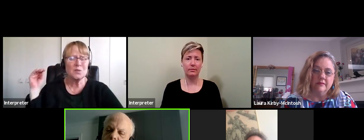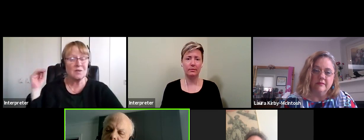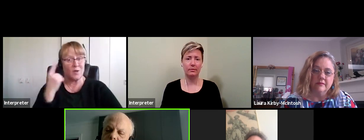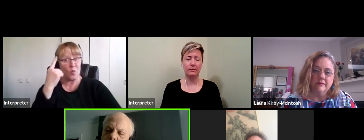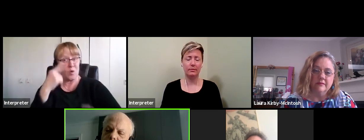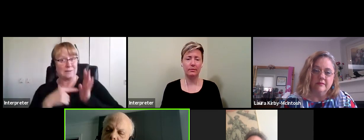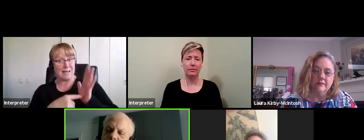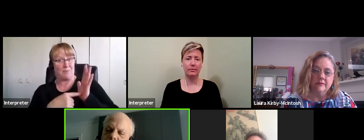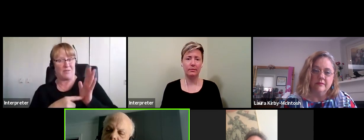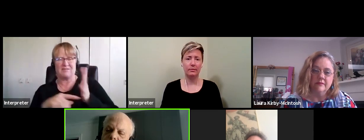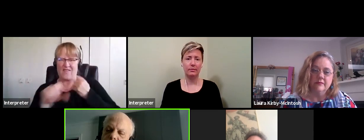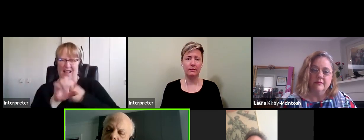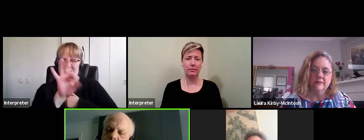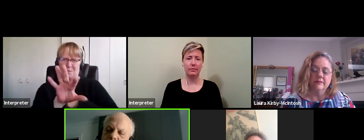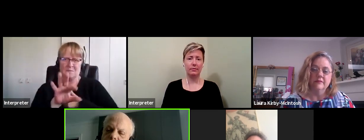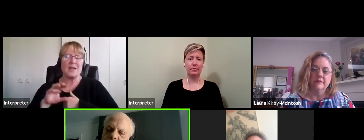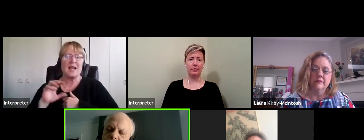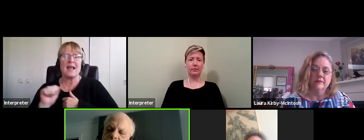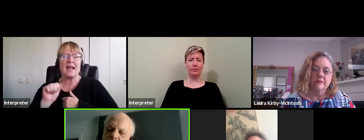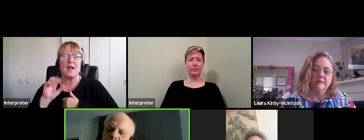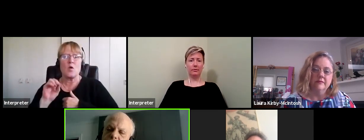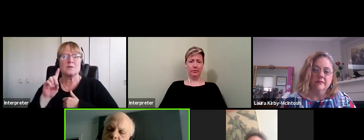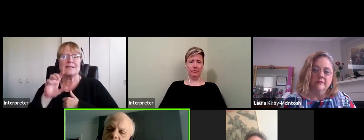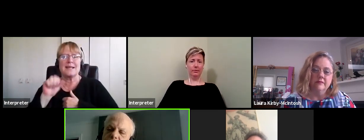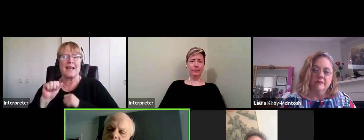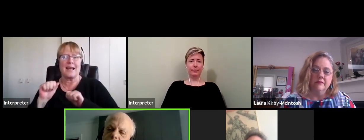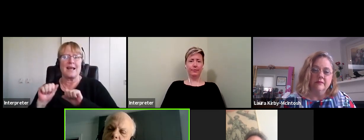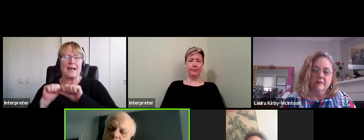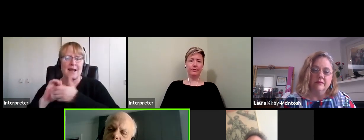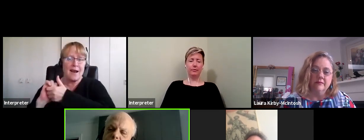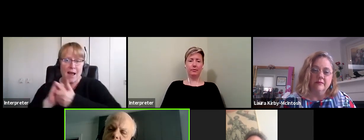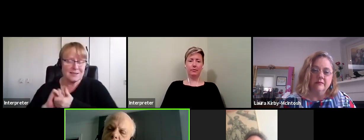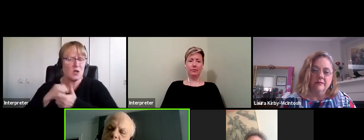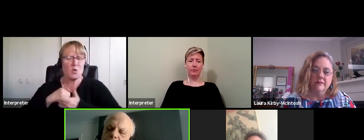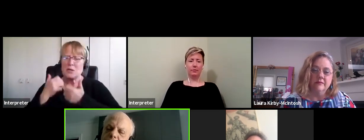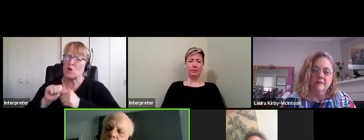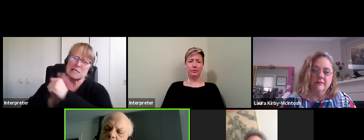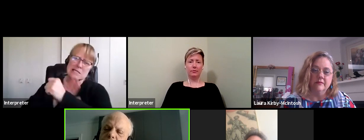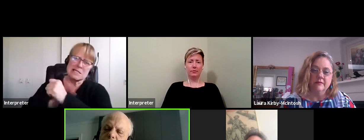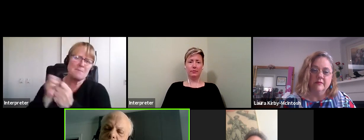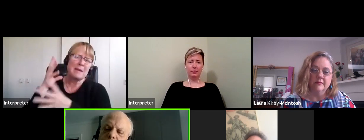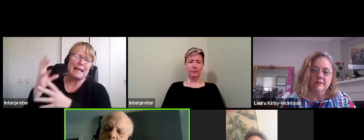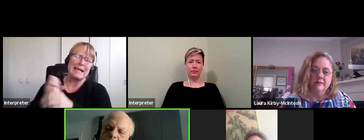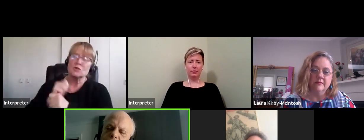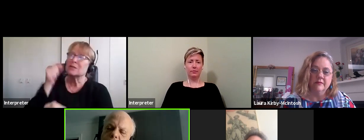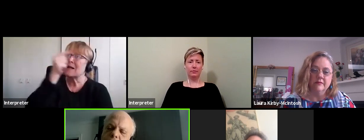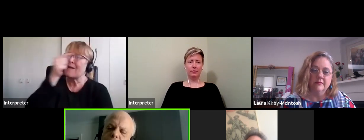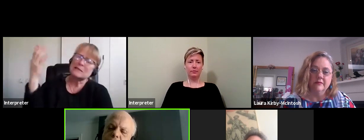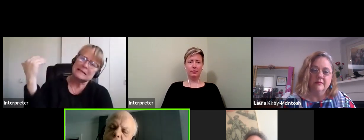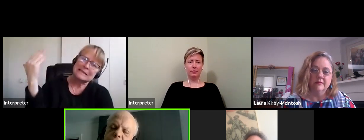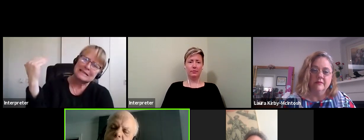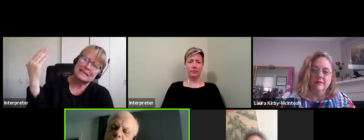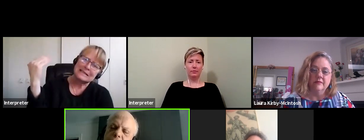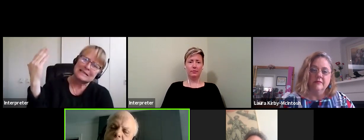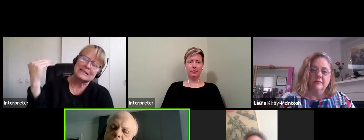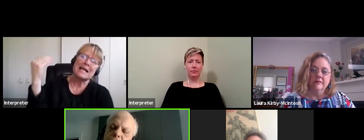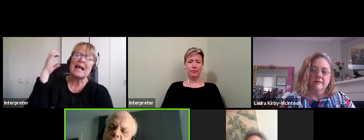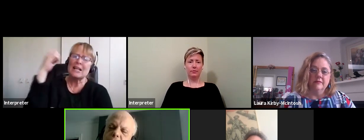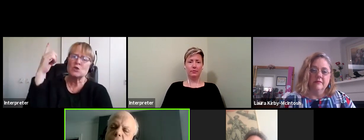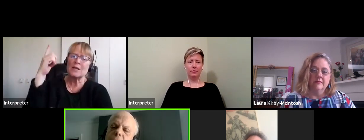quickly, we, the AODA Alliance, led the fight for years to get the government to agree to create an education